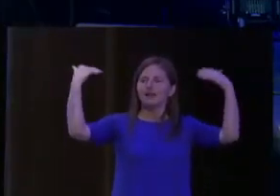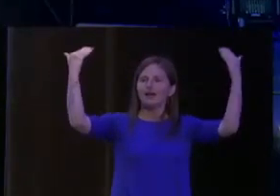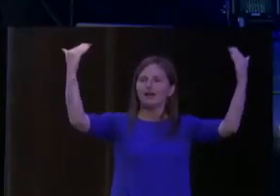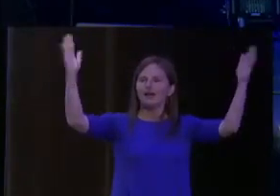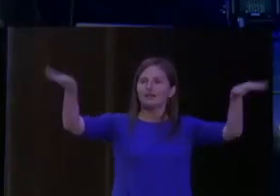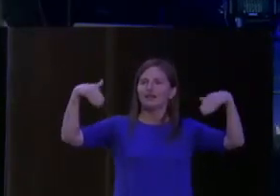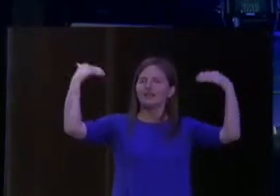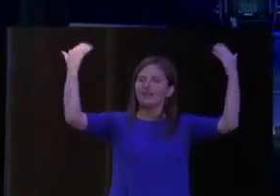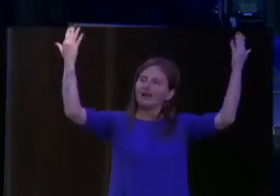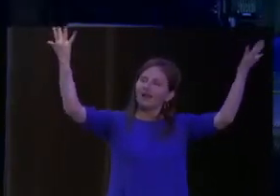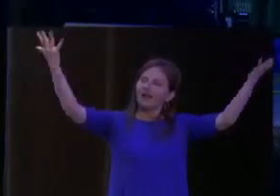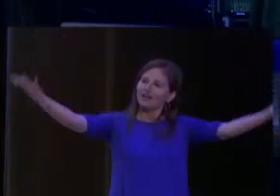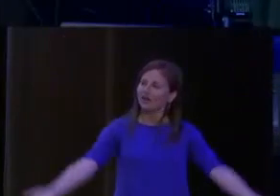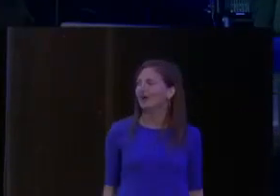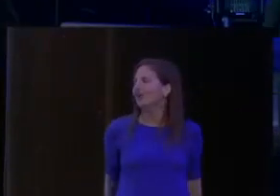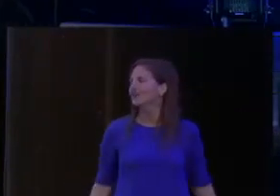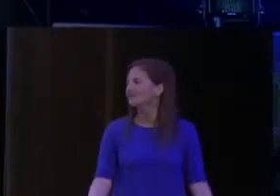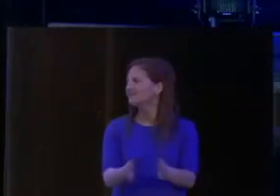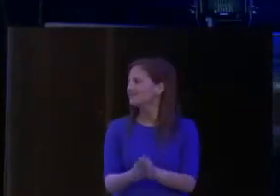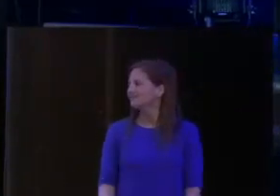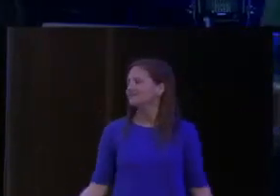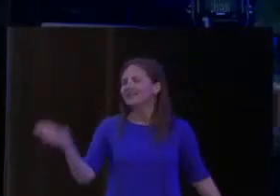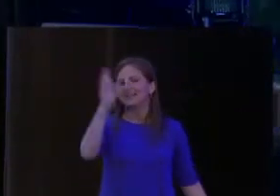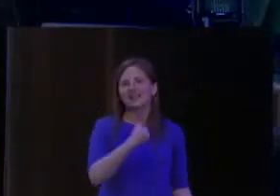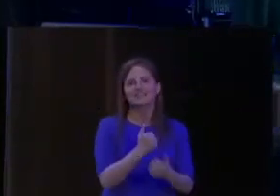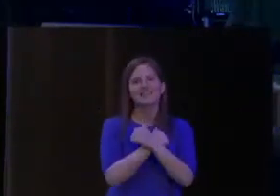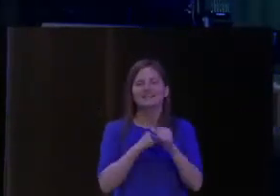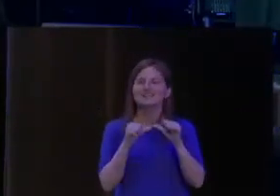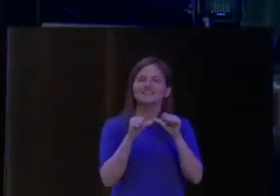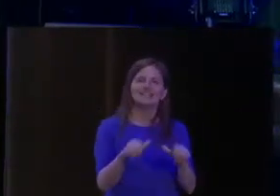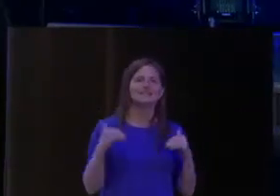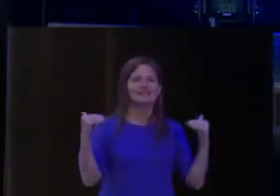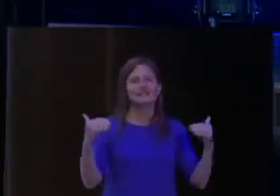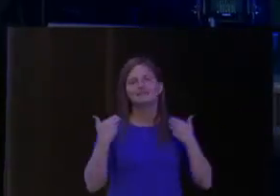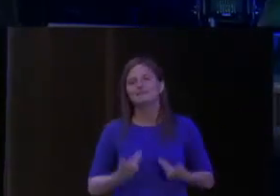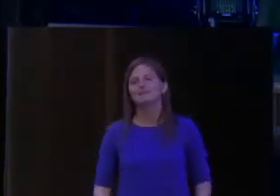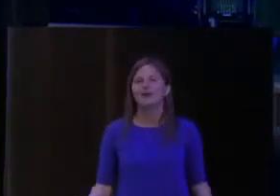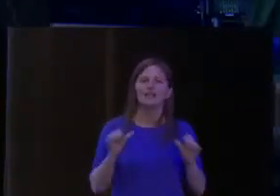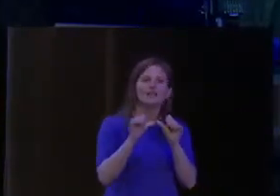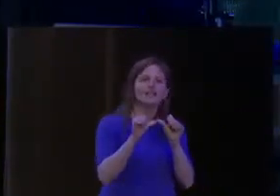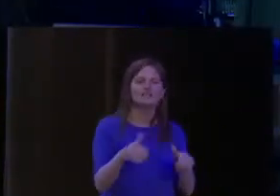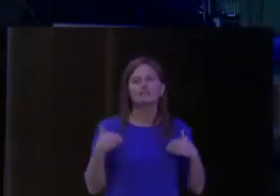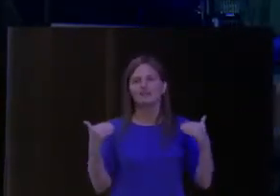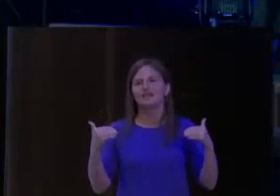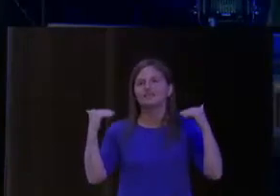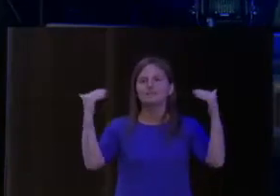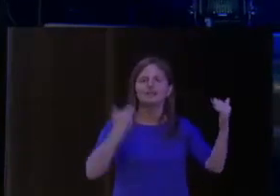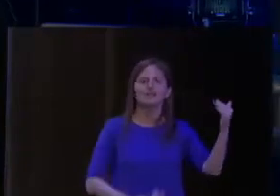me higher, higher. God's love keeps lifting me, keeps on lifting